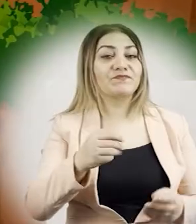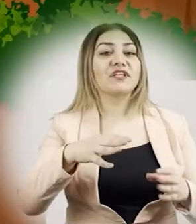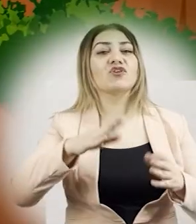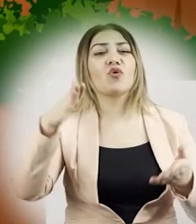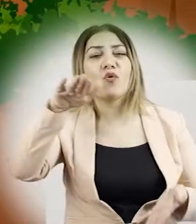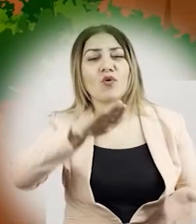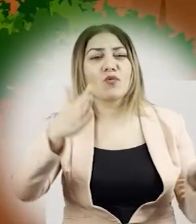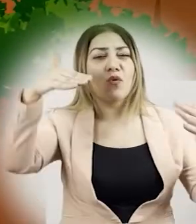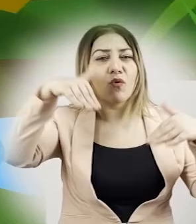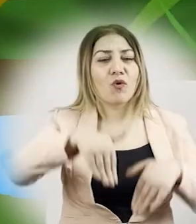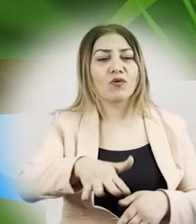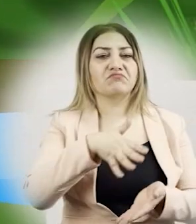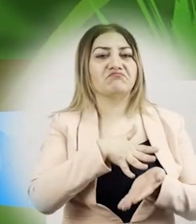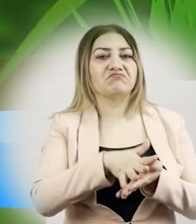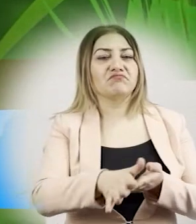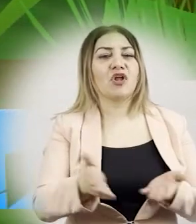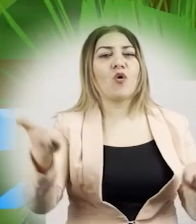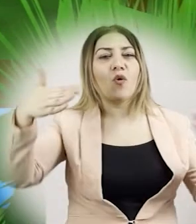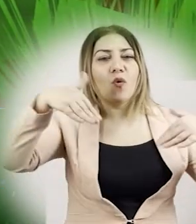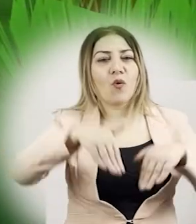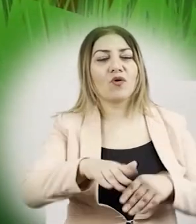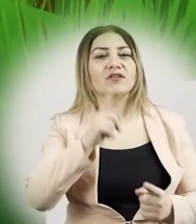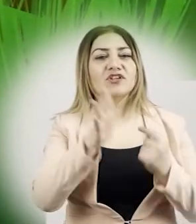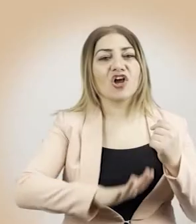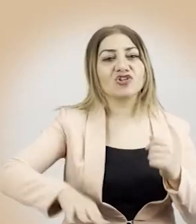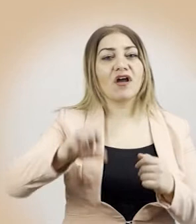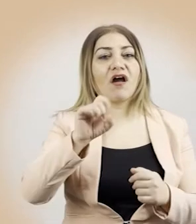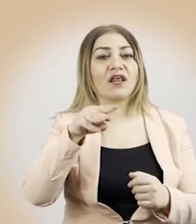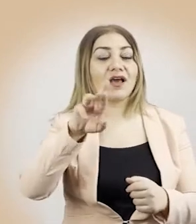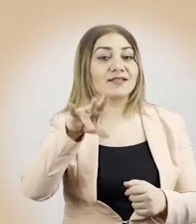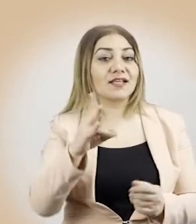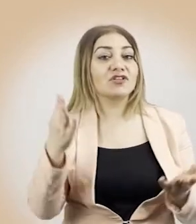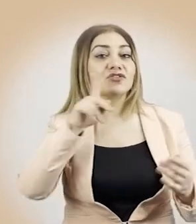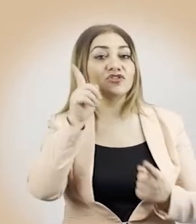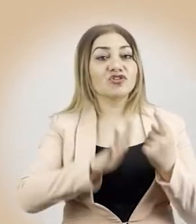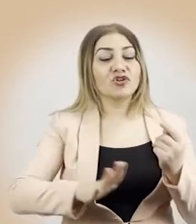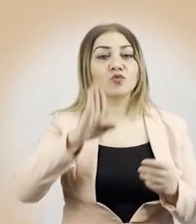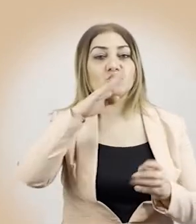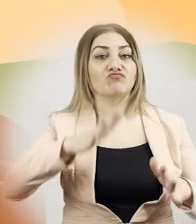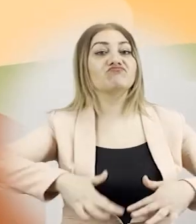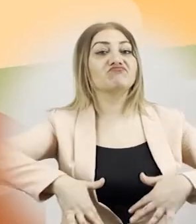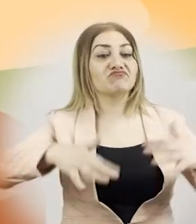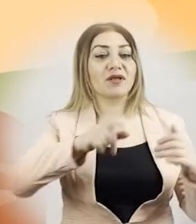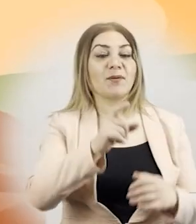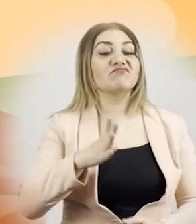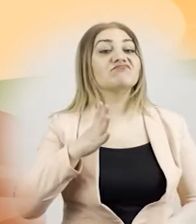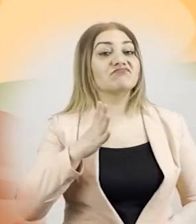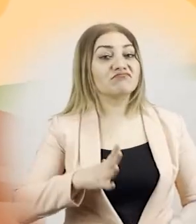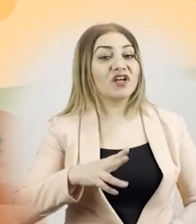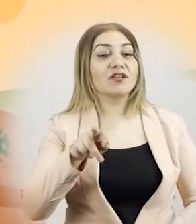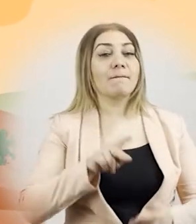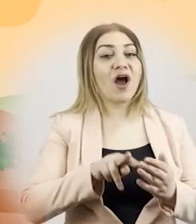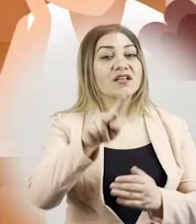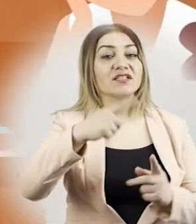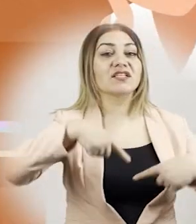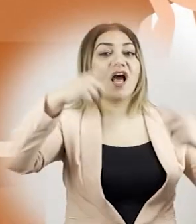the gorges and the valleys down into the low depressions. The Ararat Depression was also filled up with water, and its inhabitants were forced to